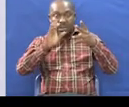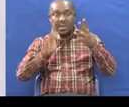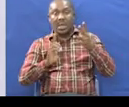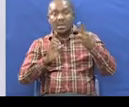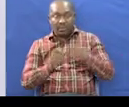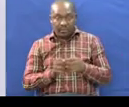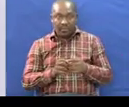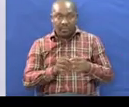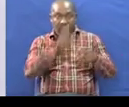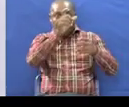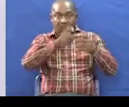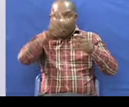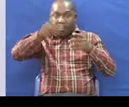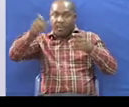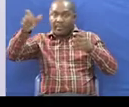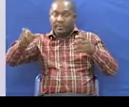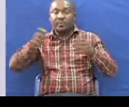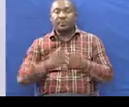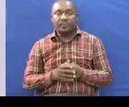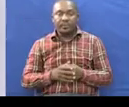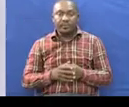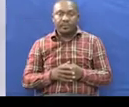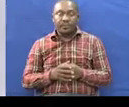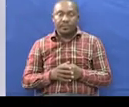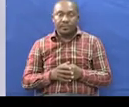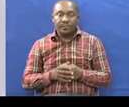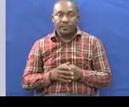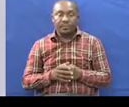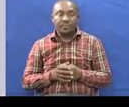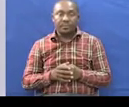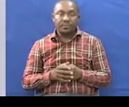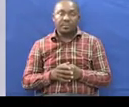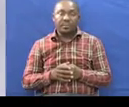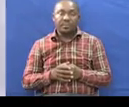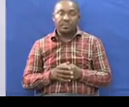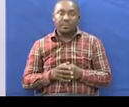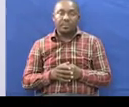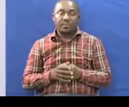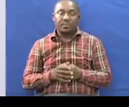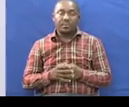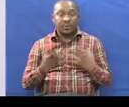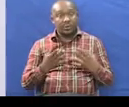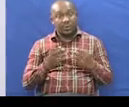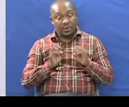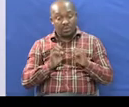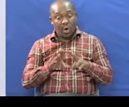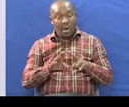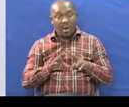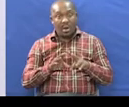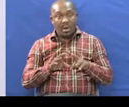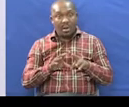There are 4 blocks in modern periodic table. Modern